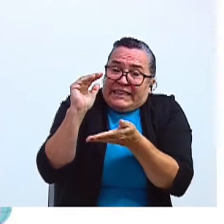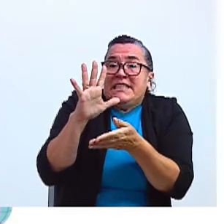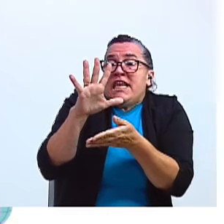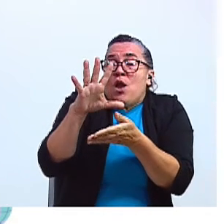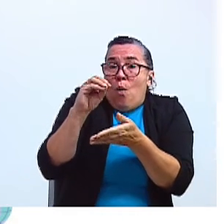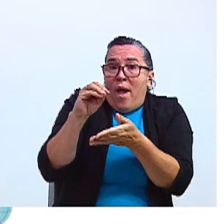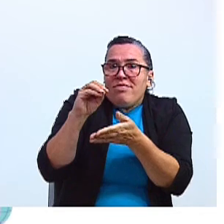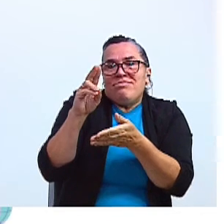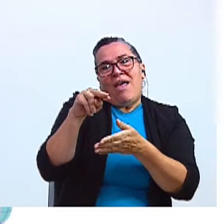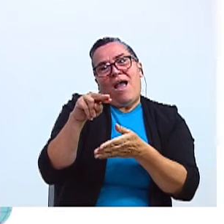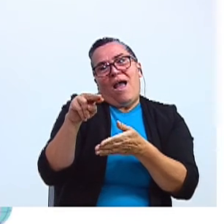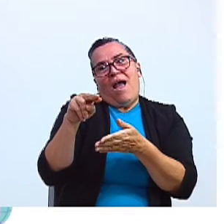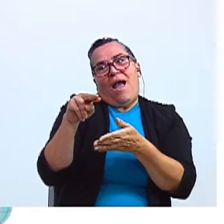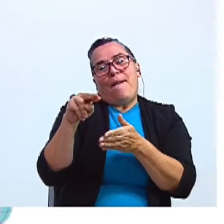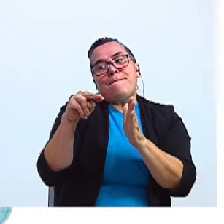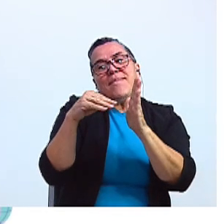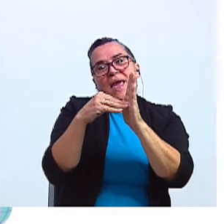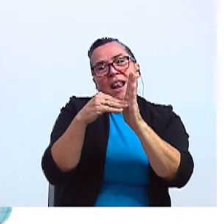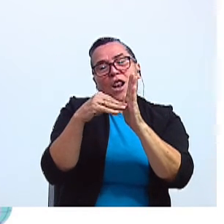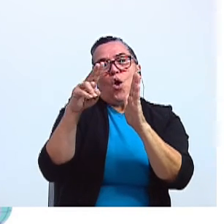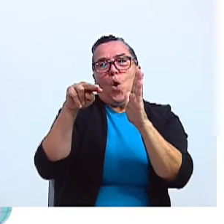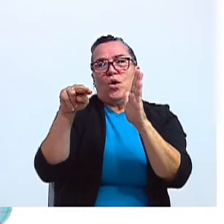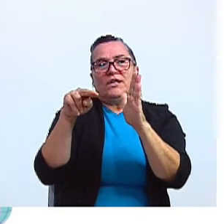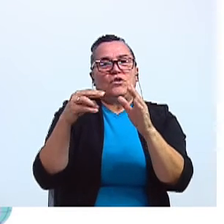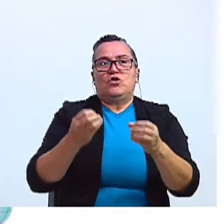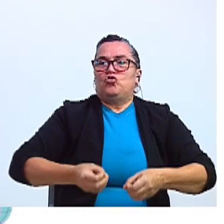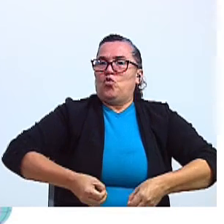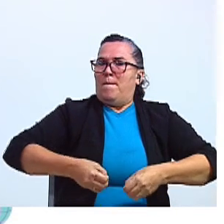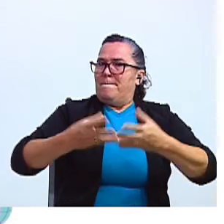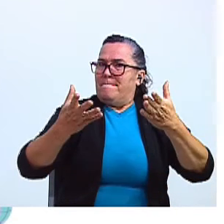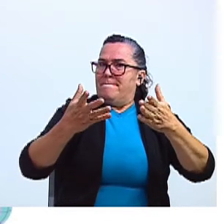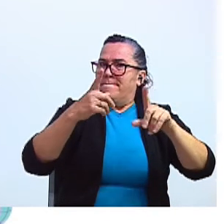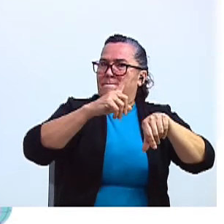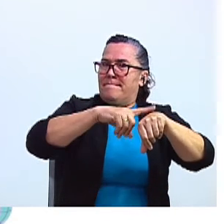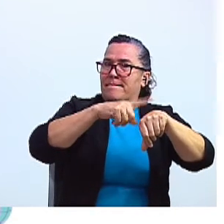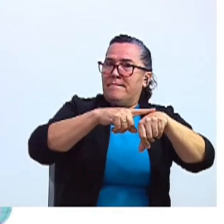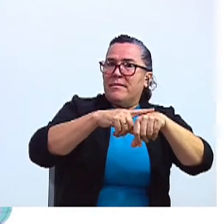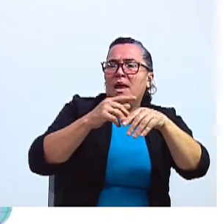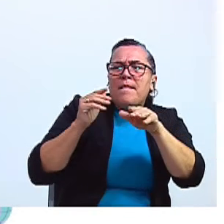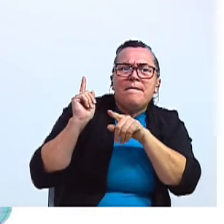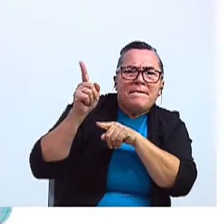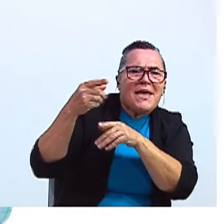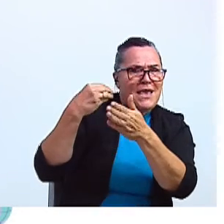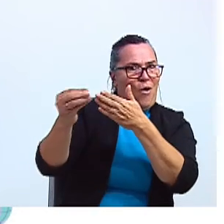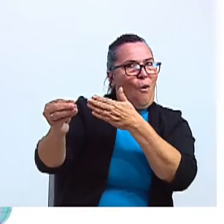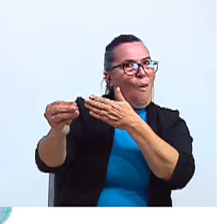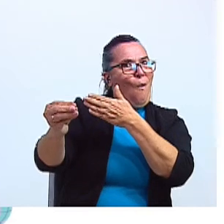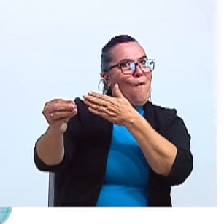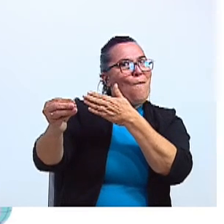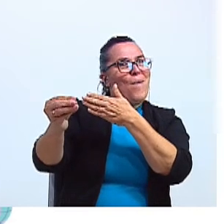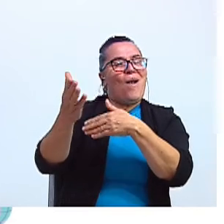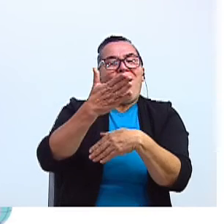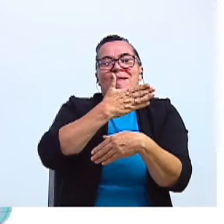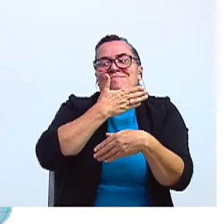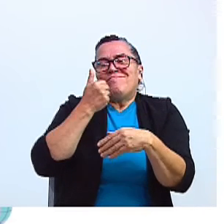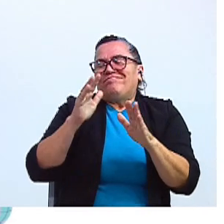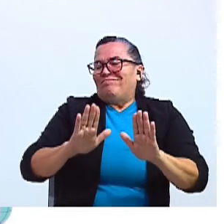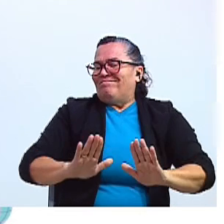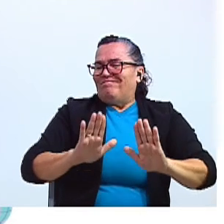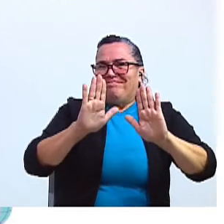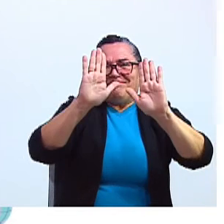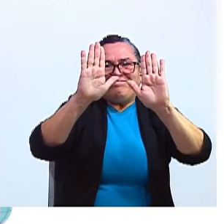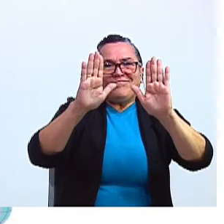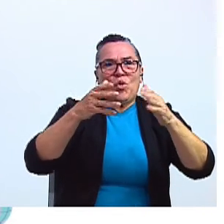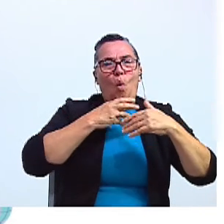50,000 colones. So don't waste another minute. Go and get it. It is the most fantastic and